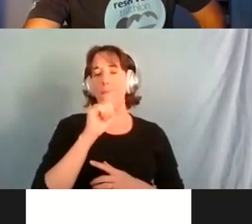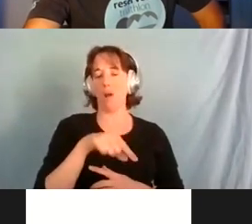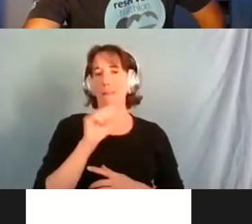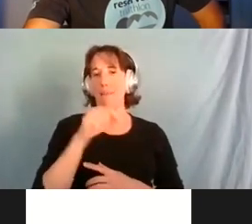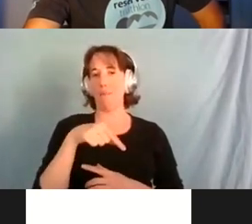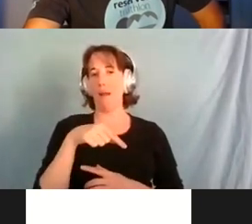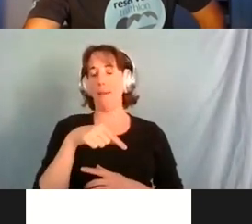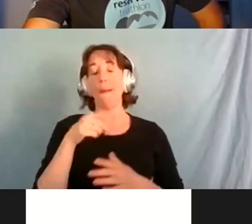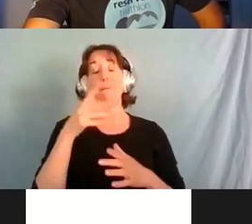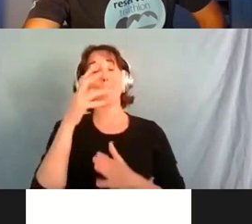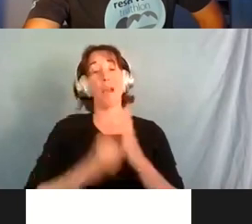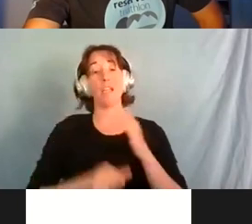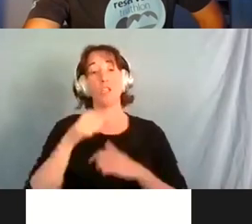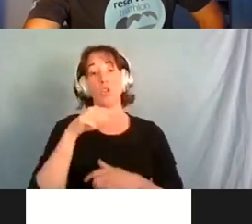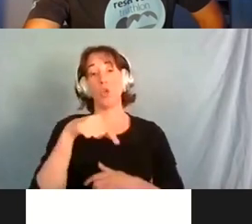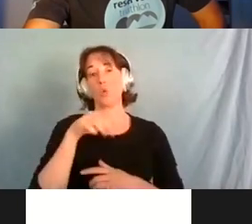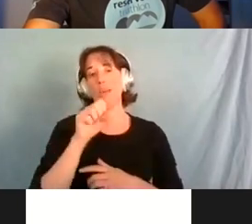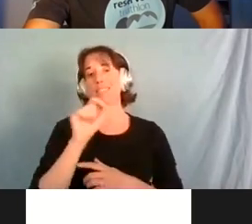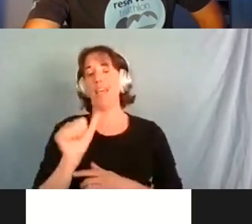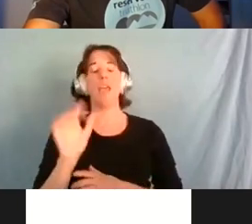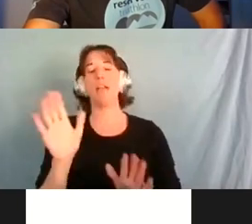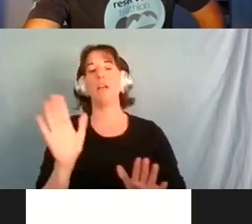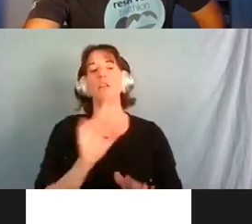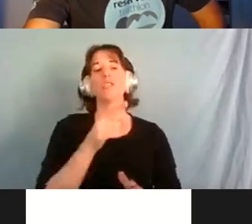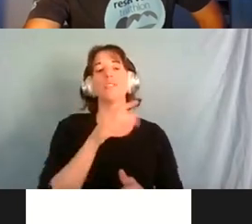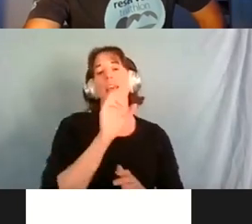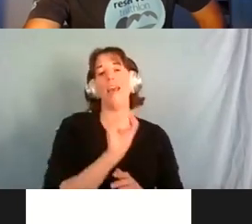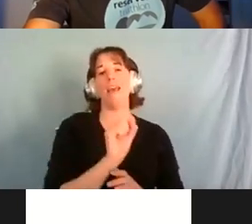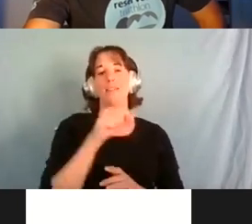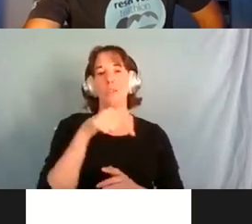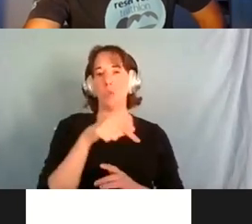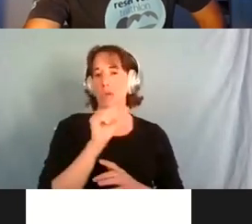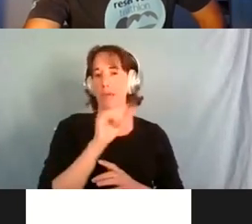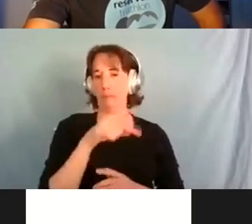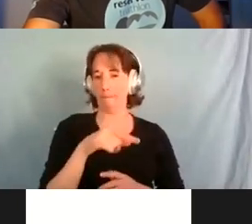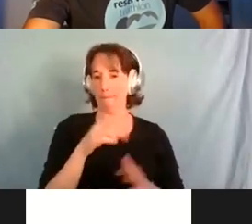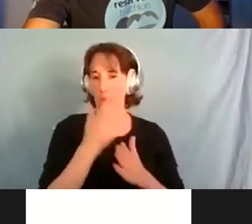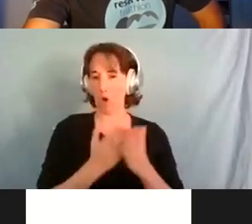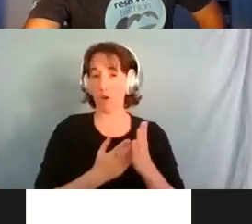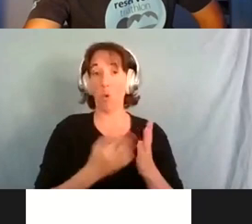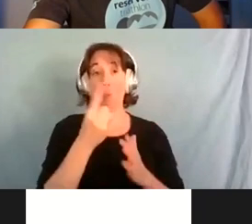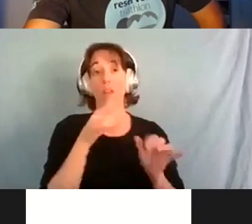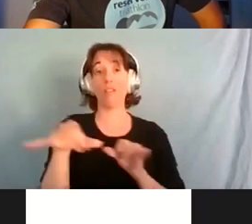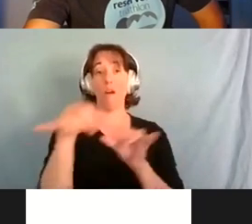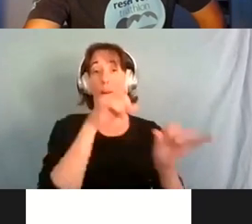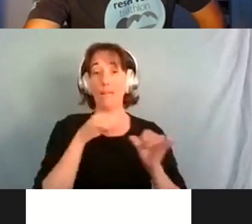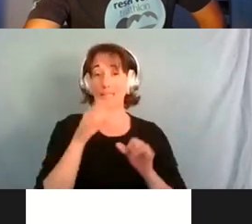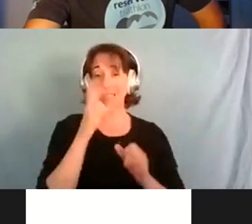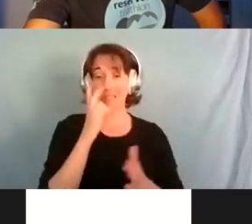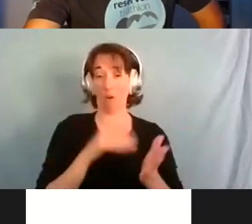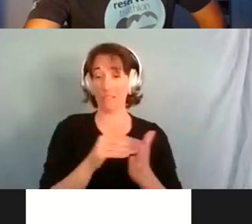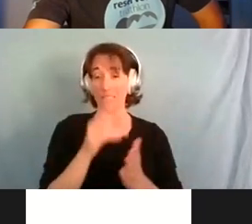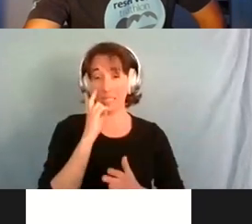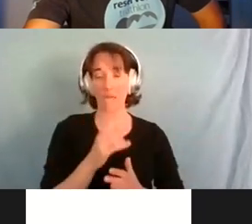just the QS prime A prime part. So the gamma, one of the common gamma rates are 0.99. So that means